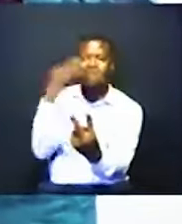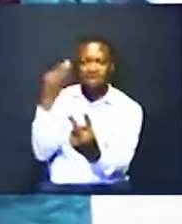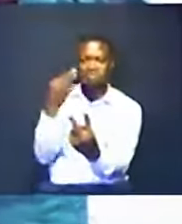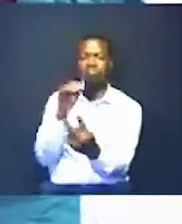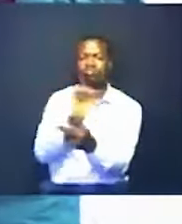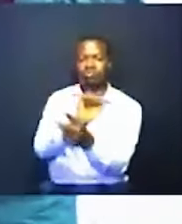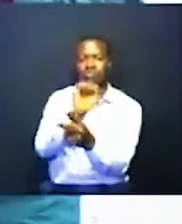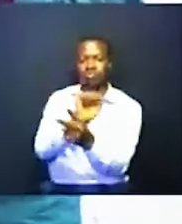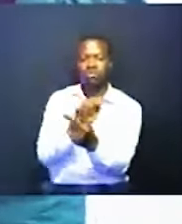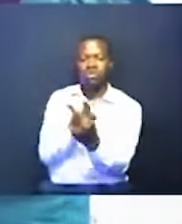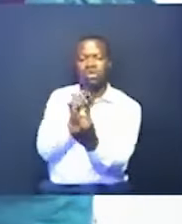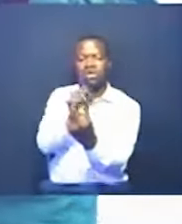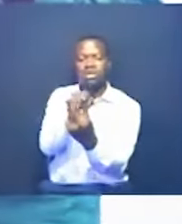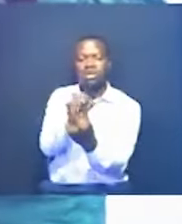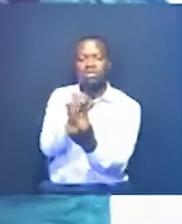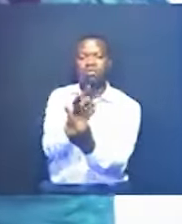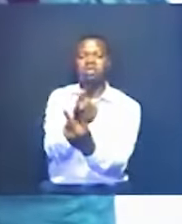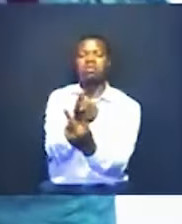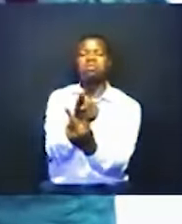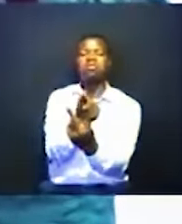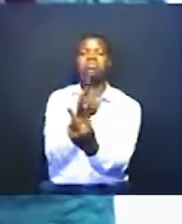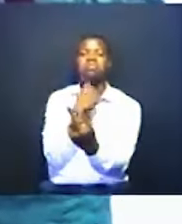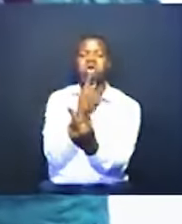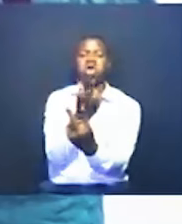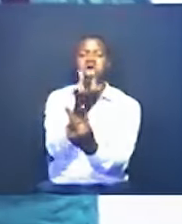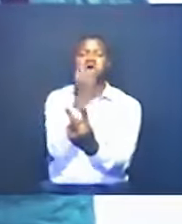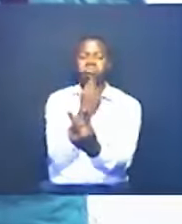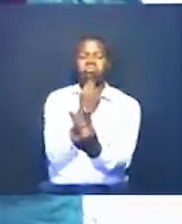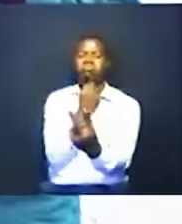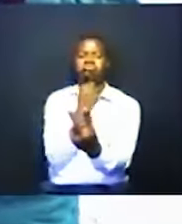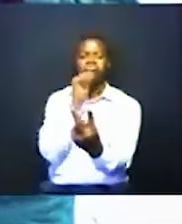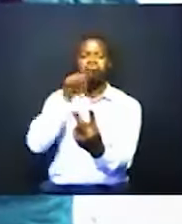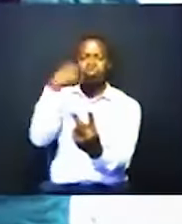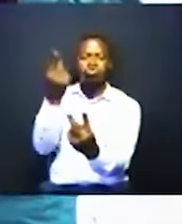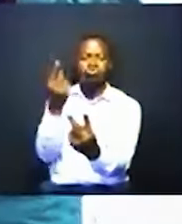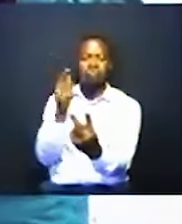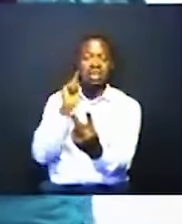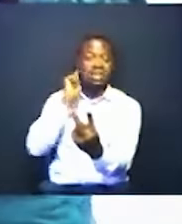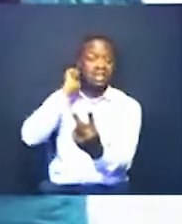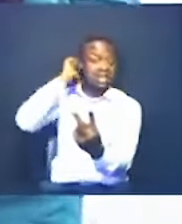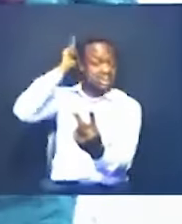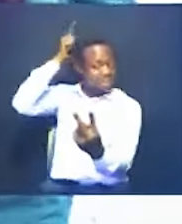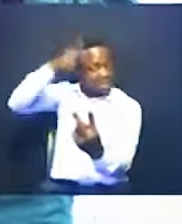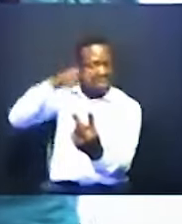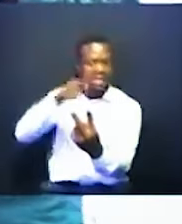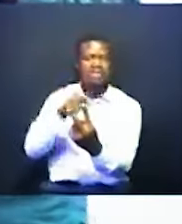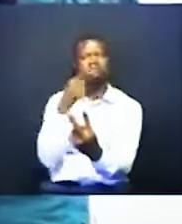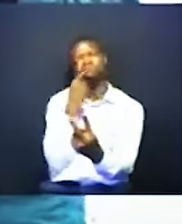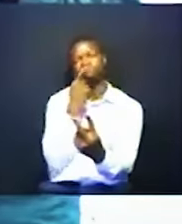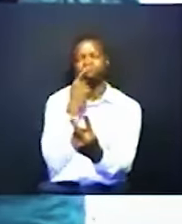"I will not," he answered. But later he changed his mind and went.